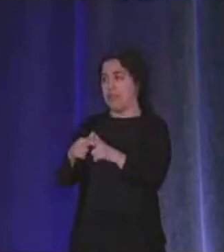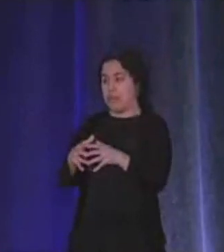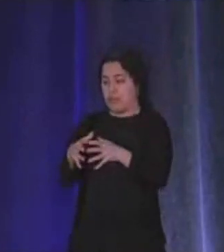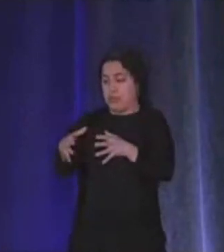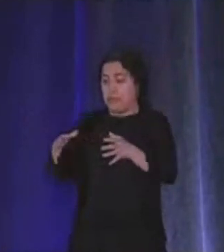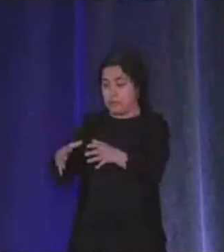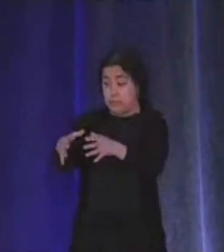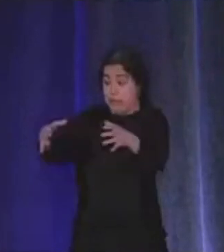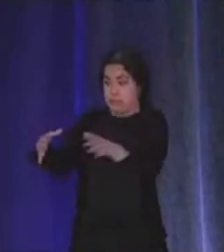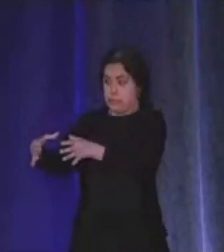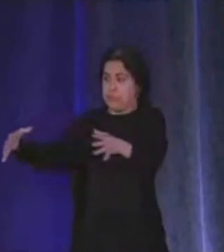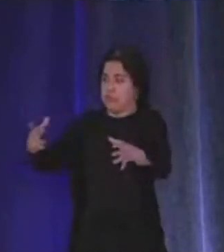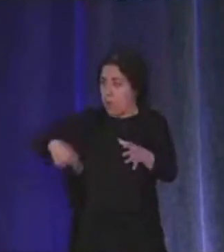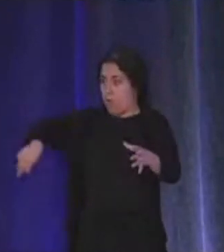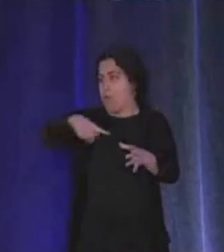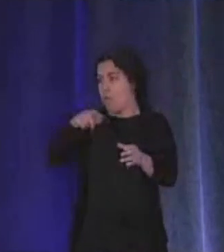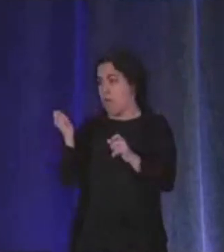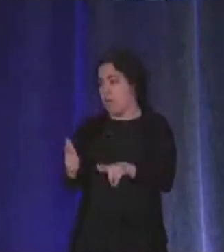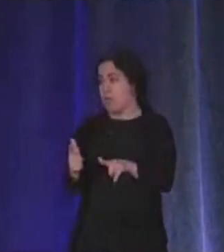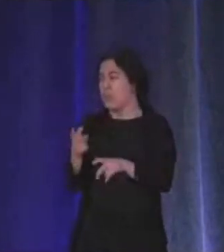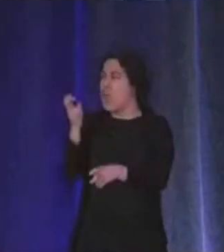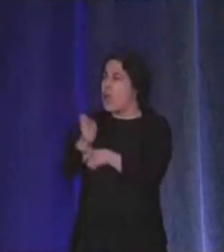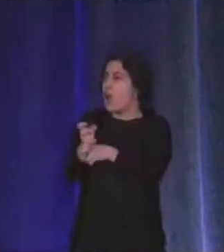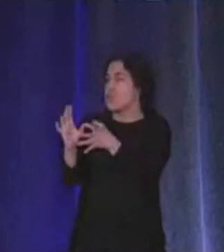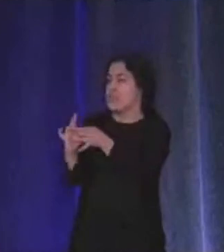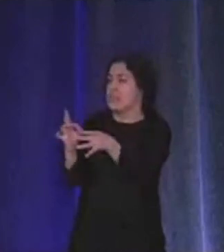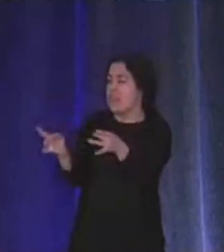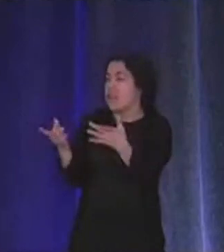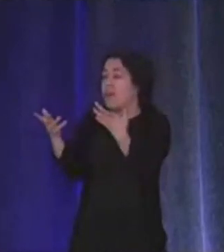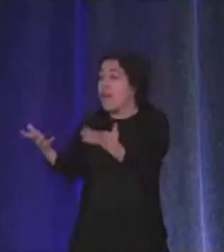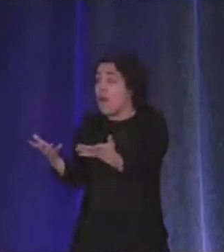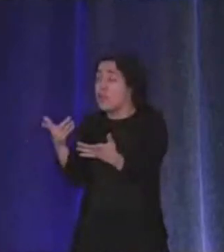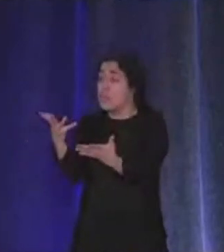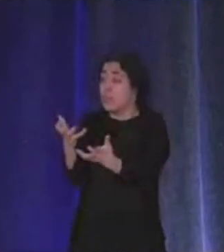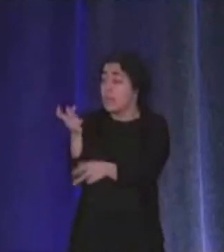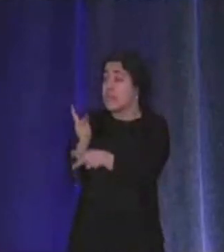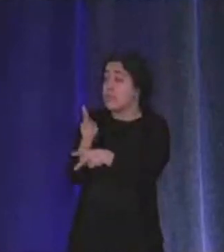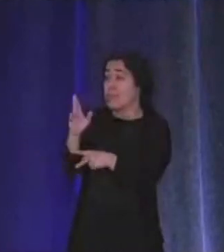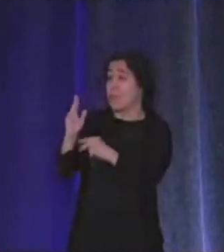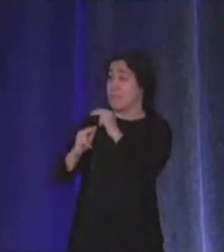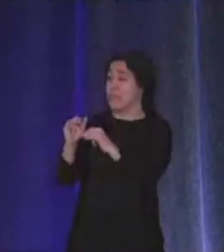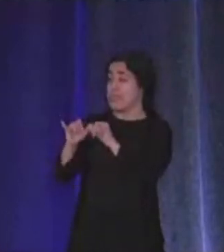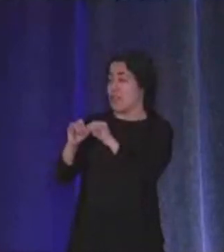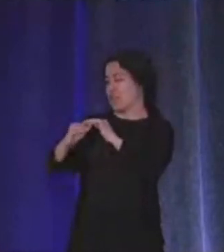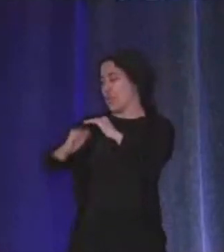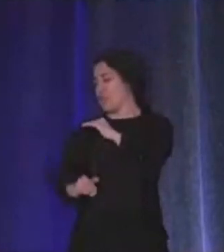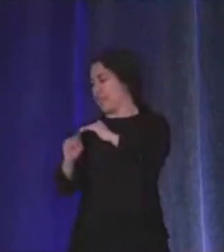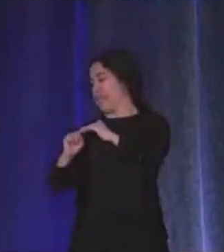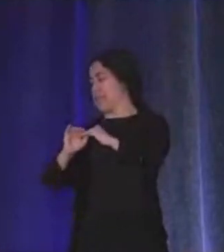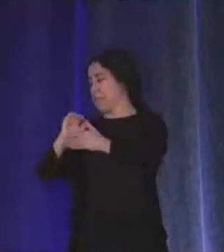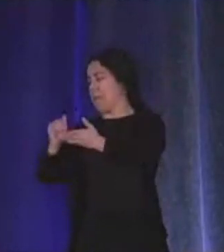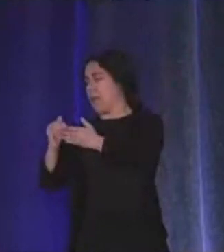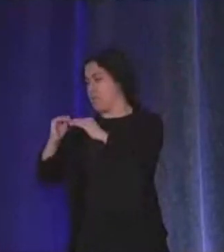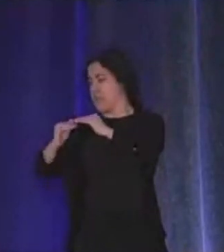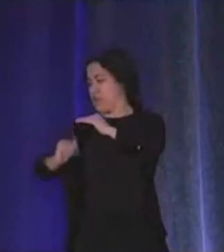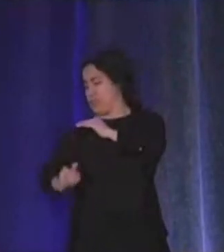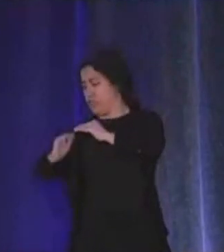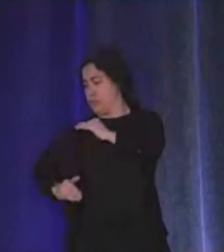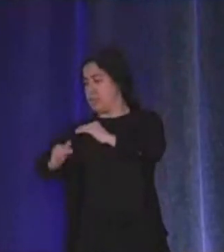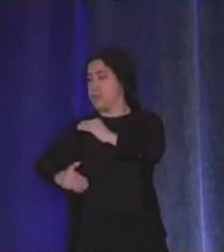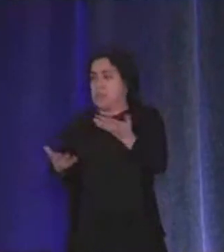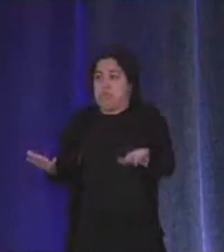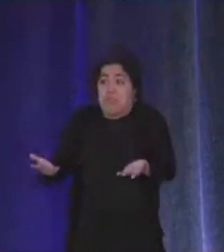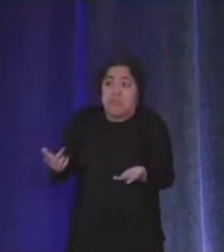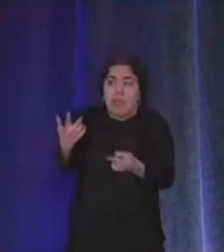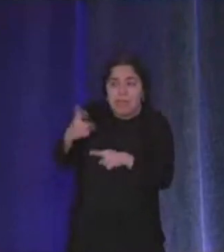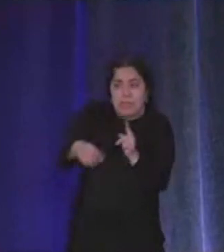exponentially. Again, it's kind of hard to say like, well, you want to keep your build size under this amount. But one thing we want